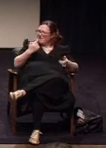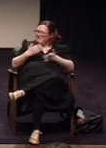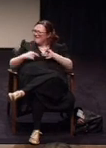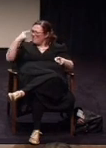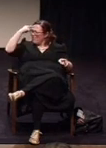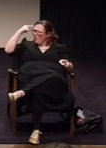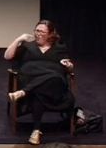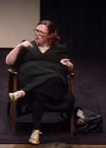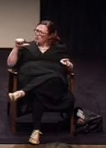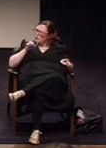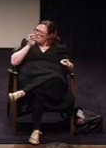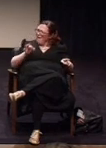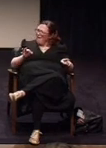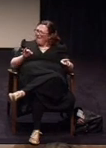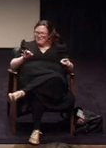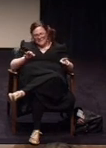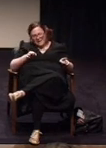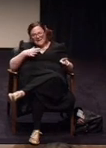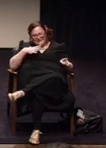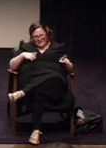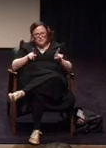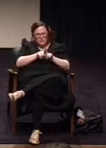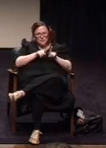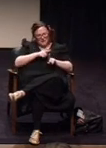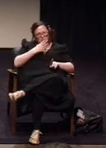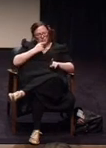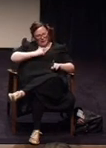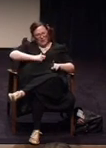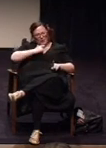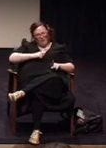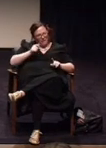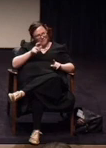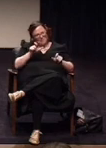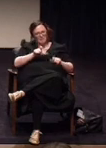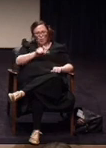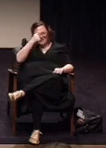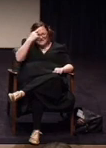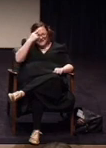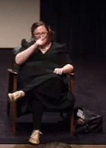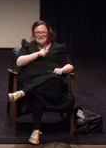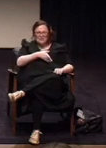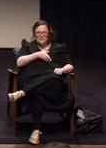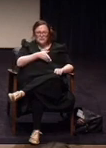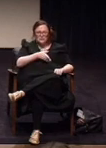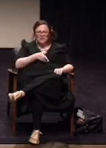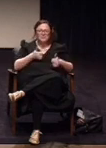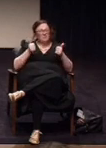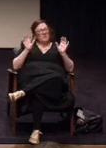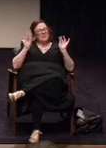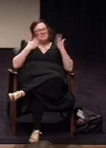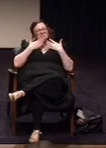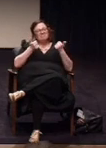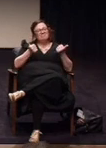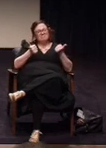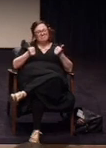exclude that you have to do education and training, of course. So that was it. Thank you.